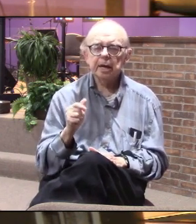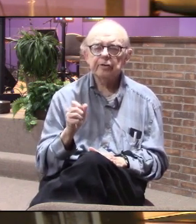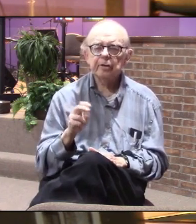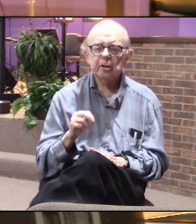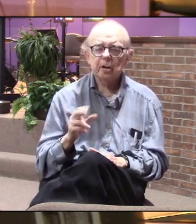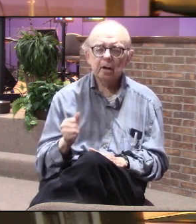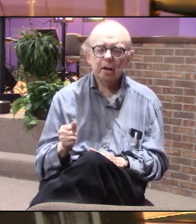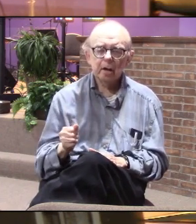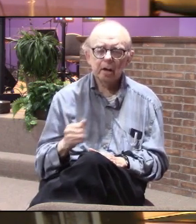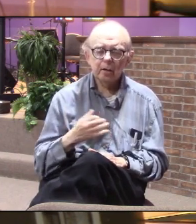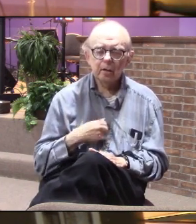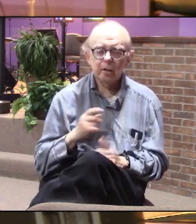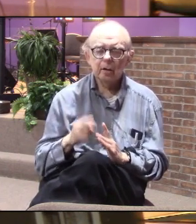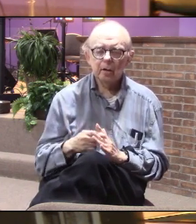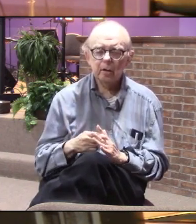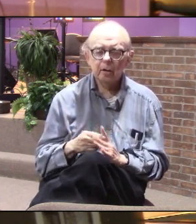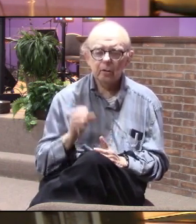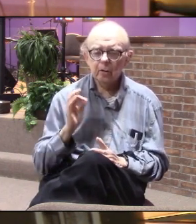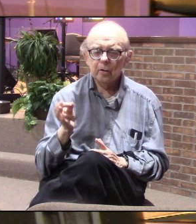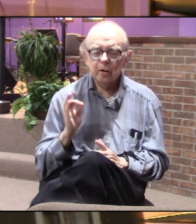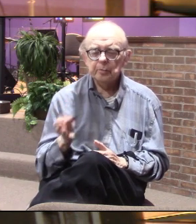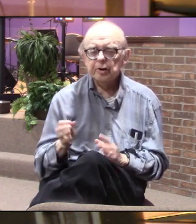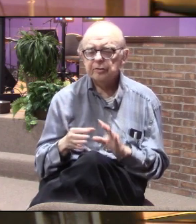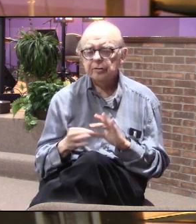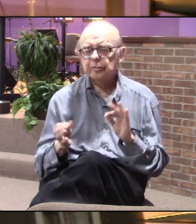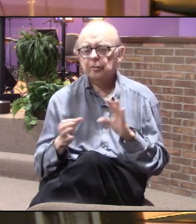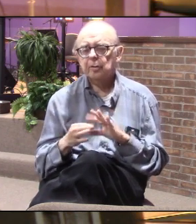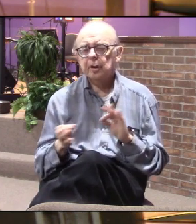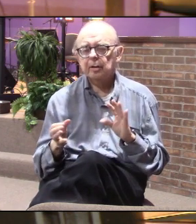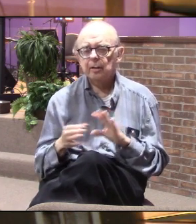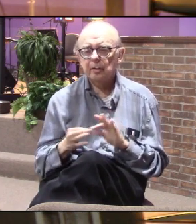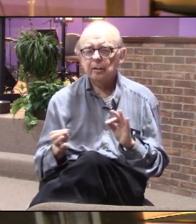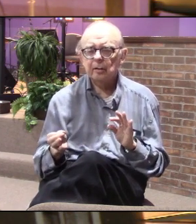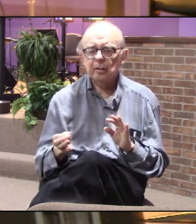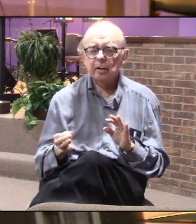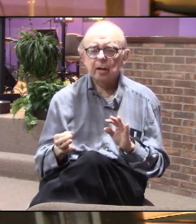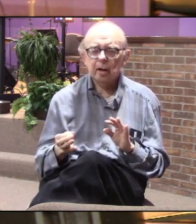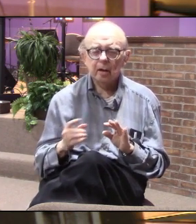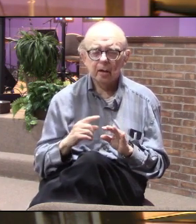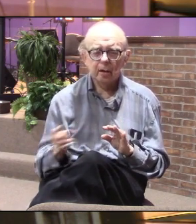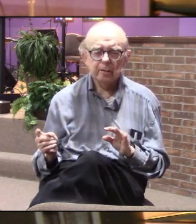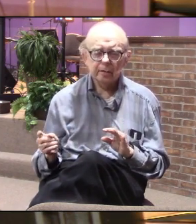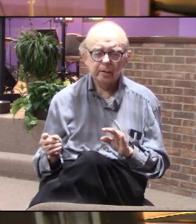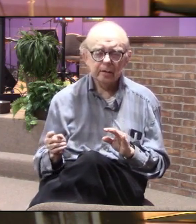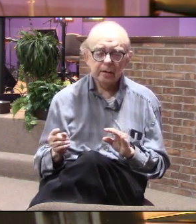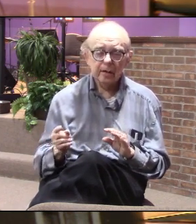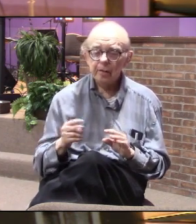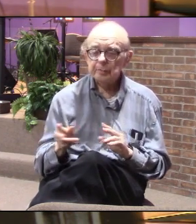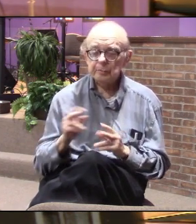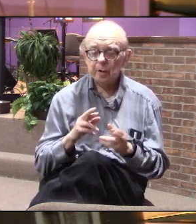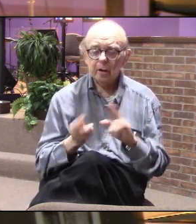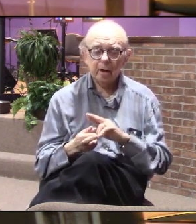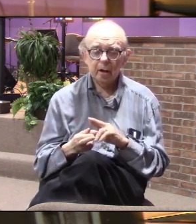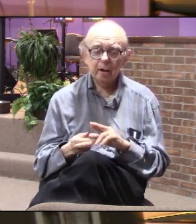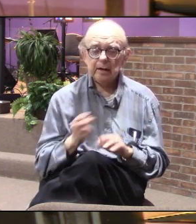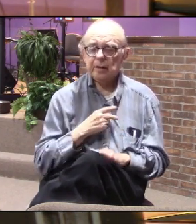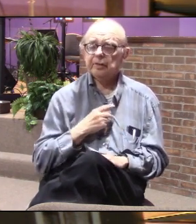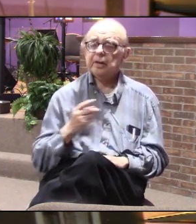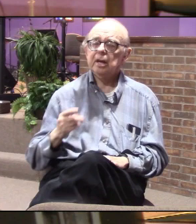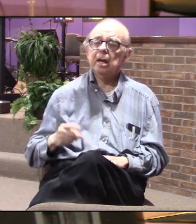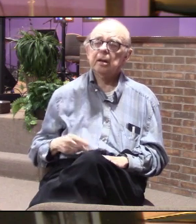And when Jonah began to preach the story, they repented. The